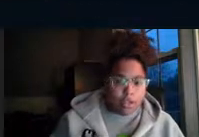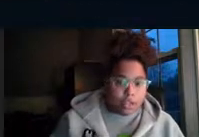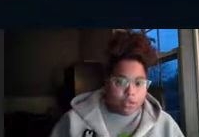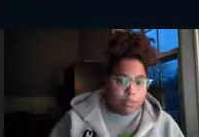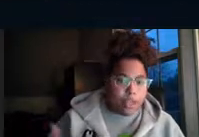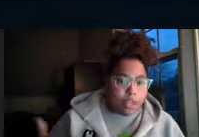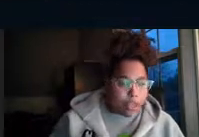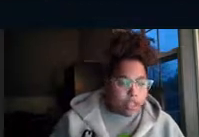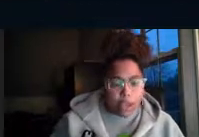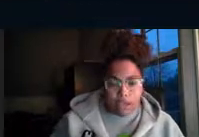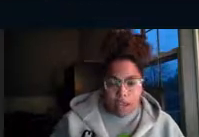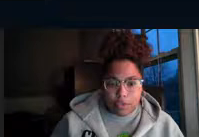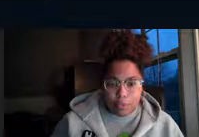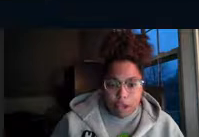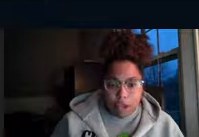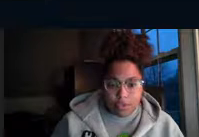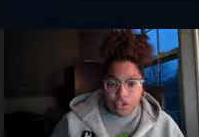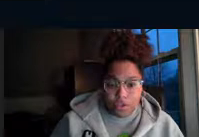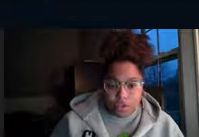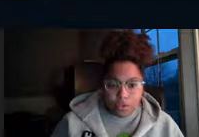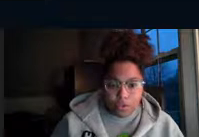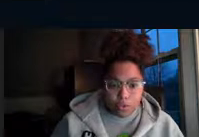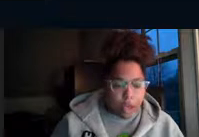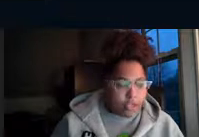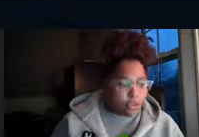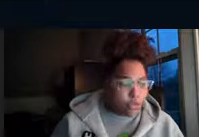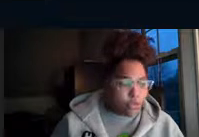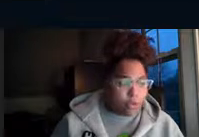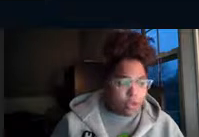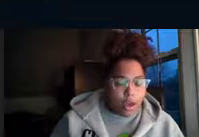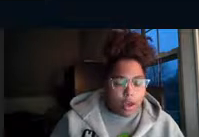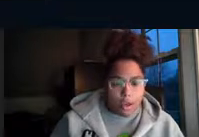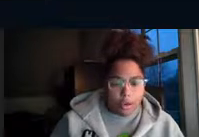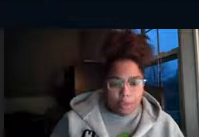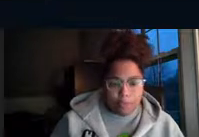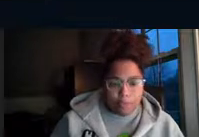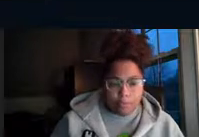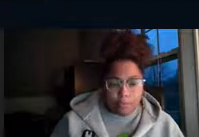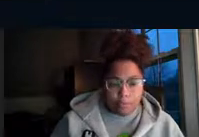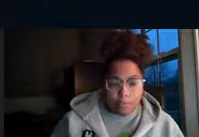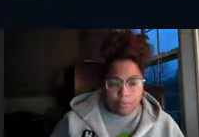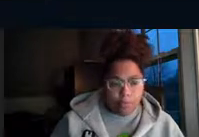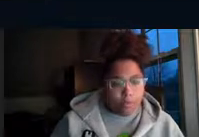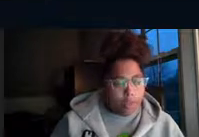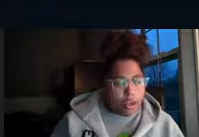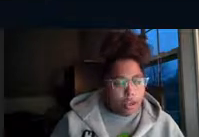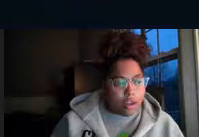calls. So this would be expanding that response, that traffic control response, to